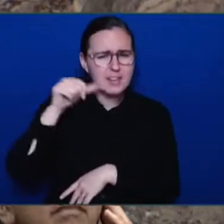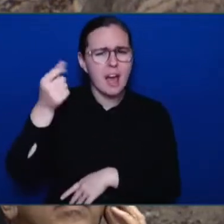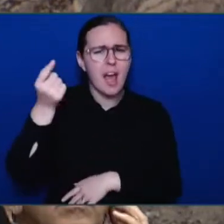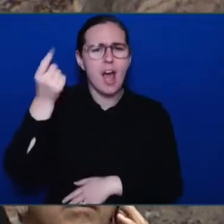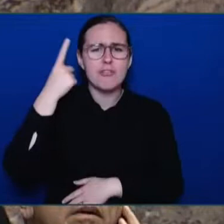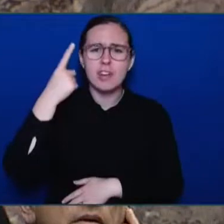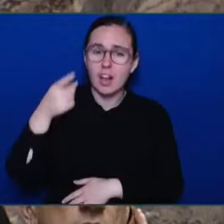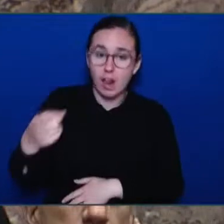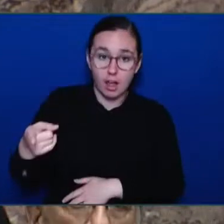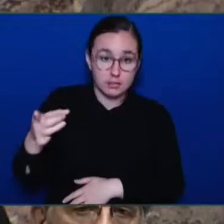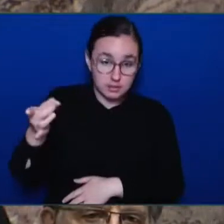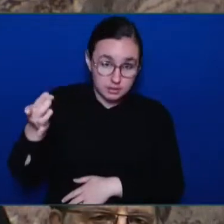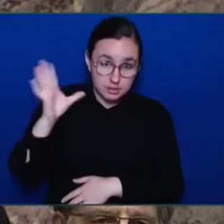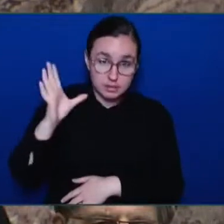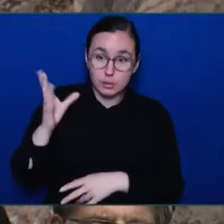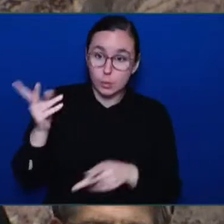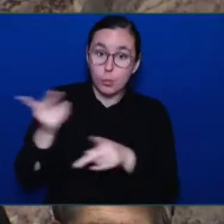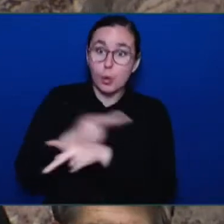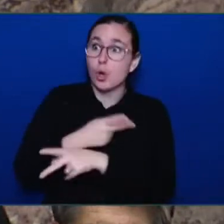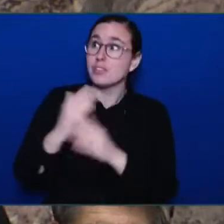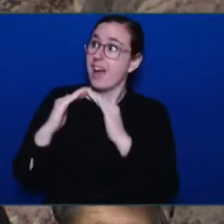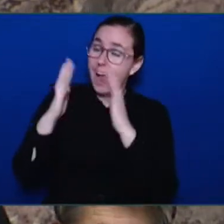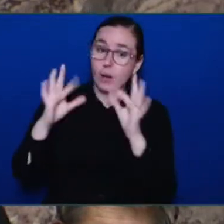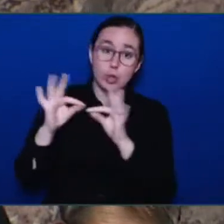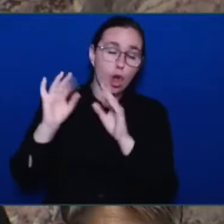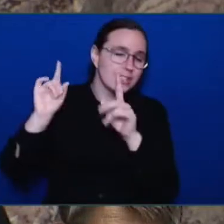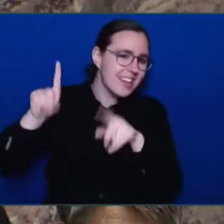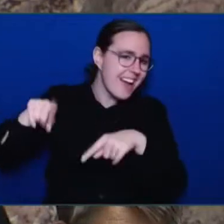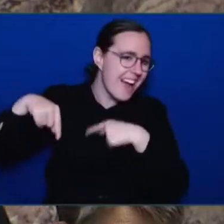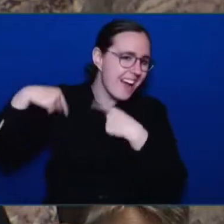of speculators. In fact,